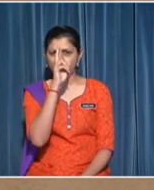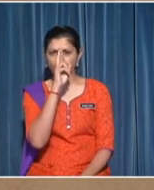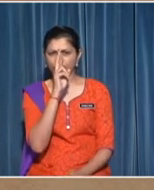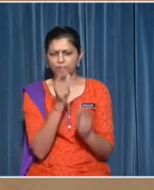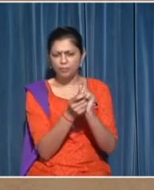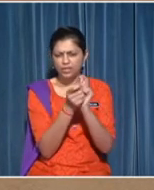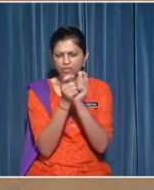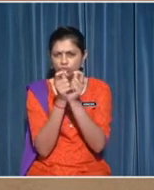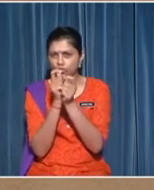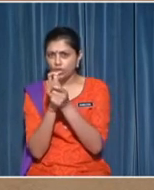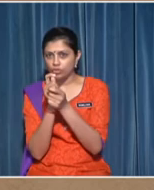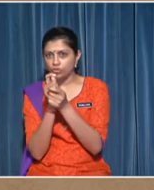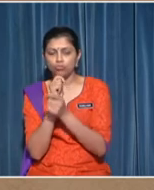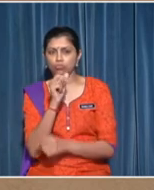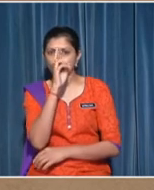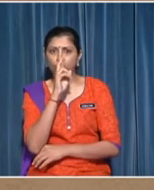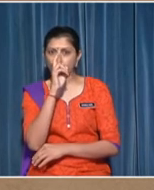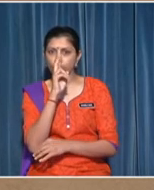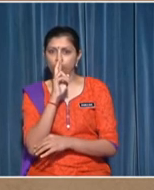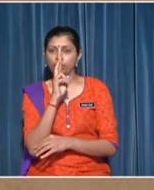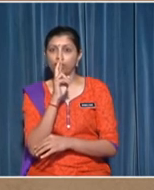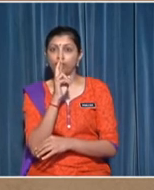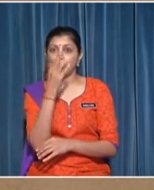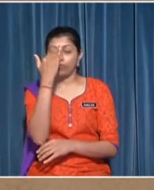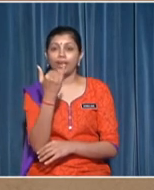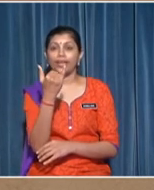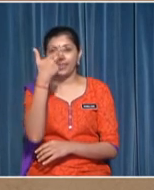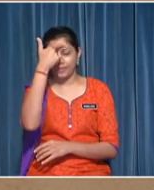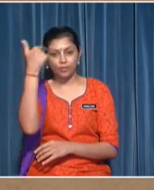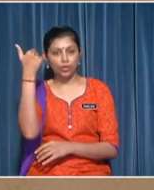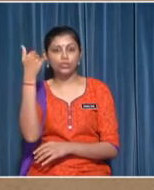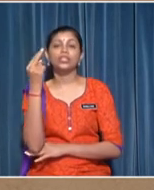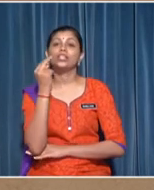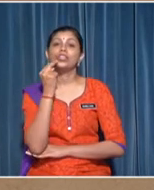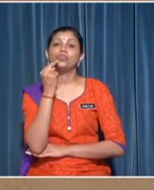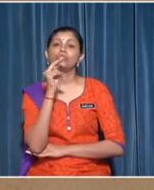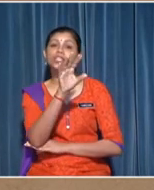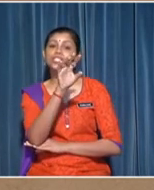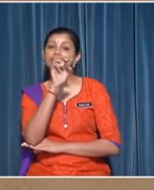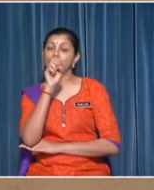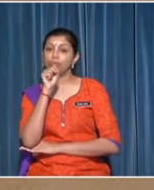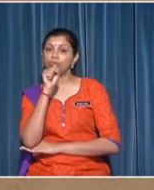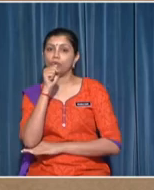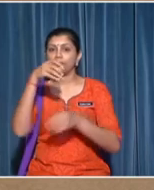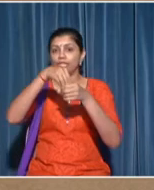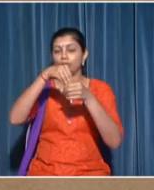murky, right? It is because of the nutrients that have been absorbed into the blood.